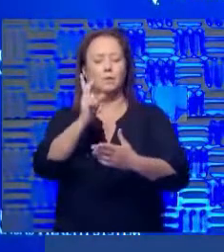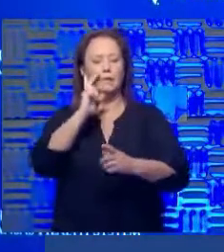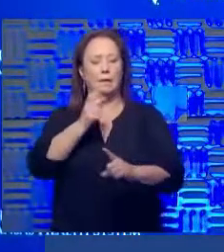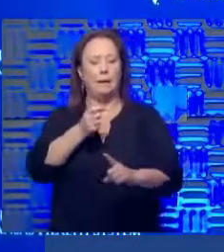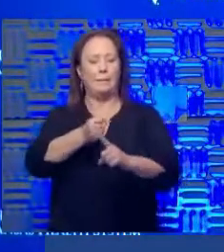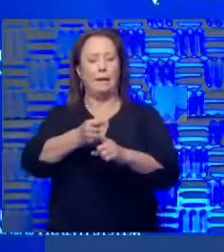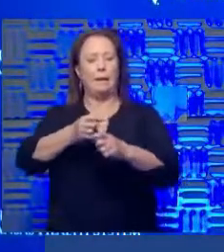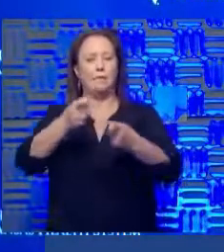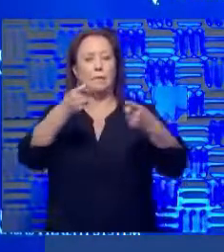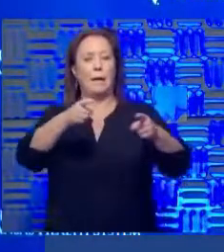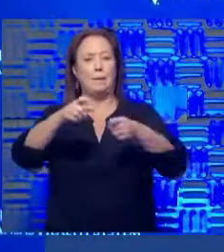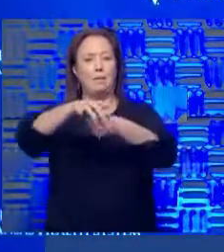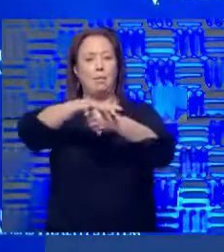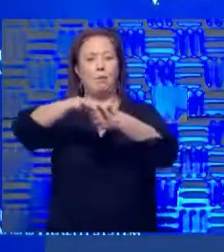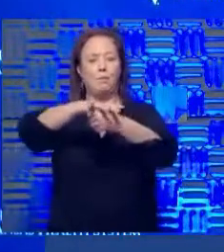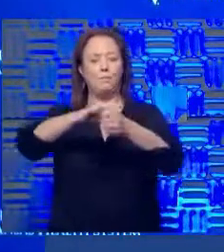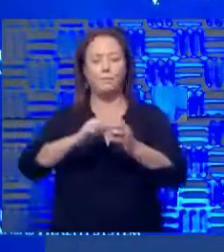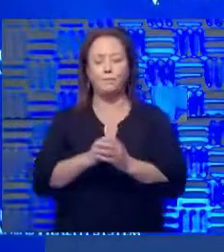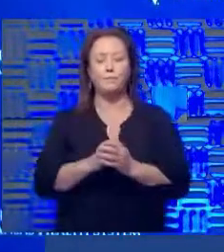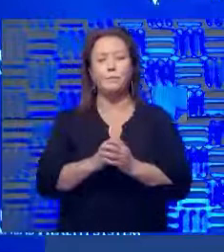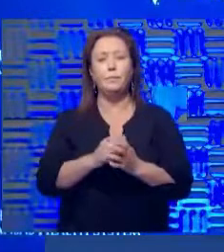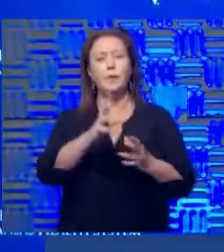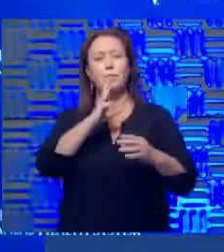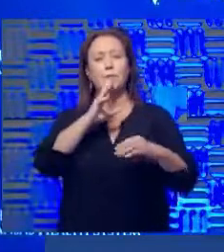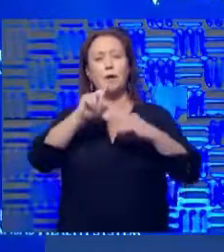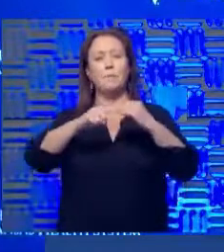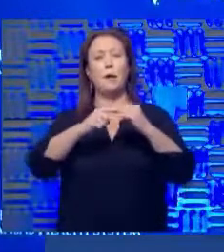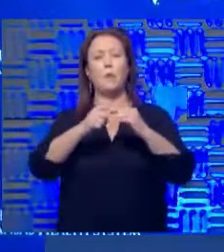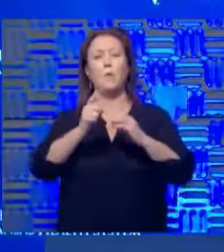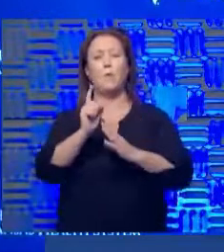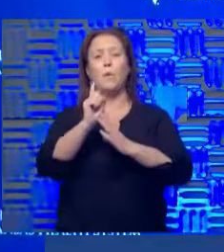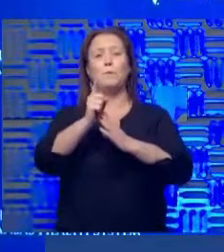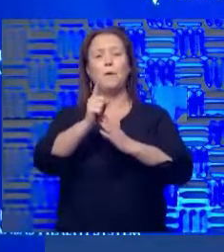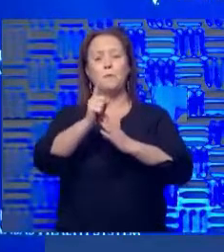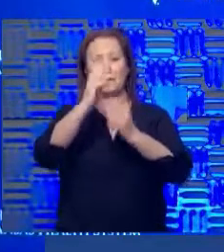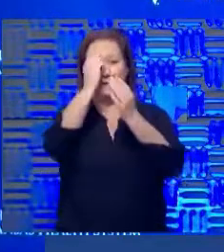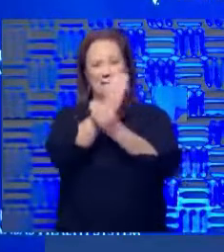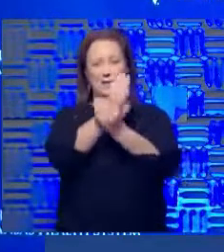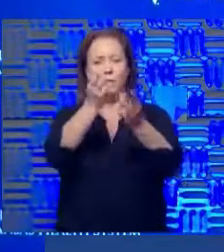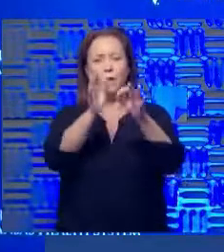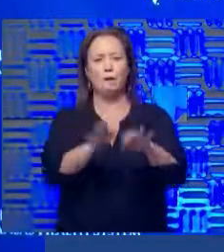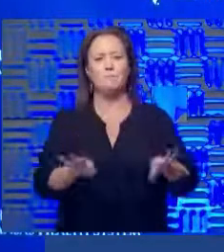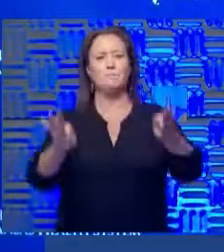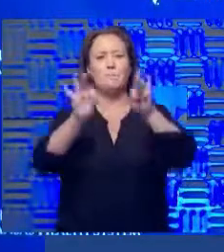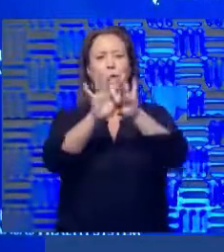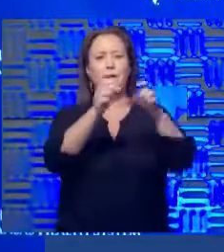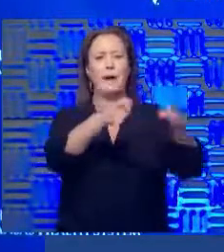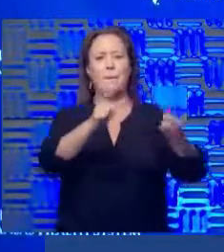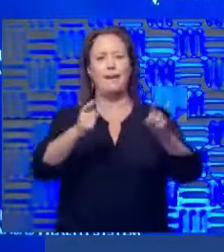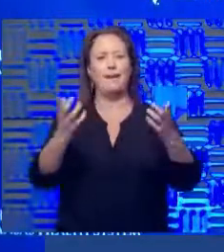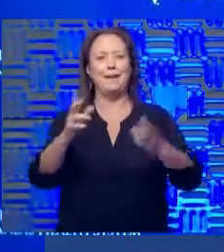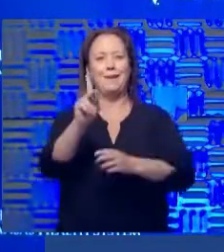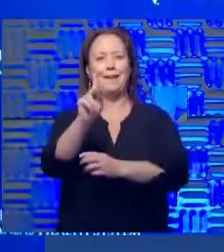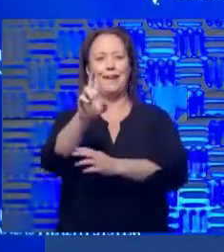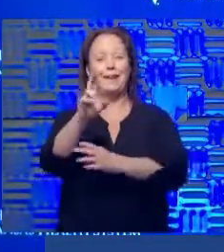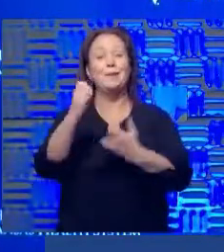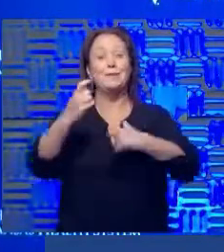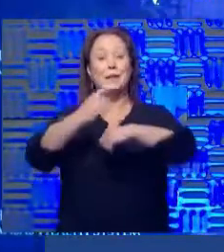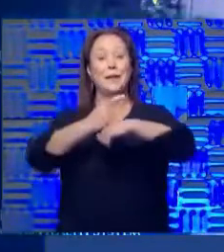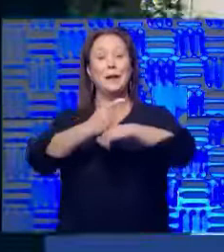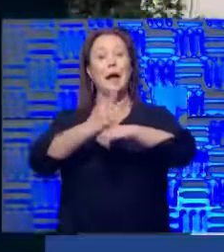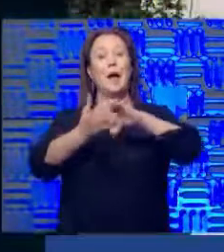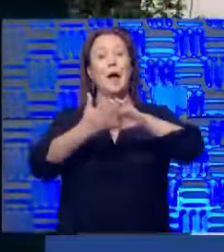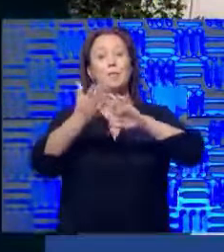how it's looking nationally. I want to talk about, for just a quick moment, just to update you about a really important event that's occurring here at KU today.